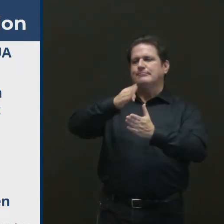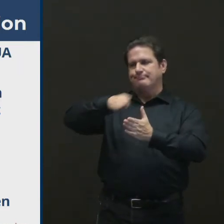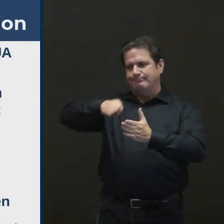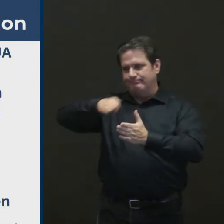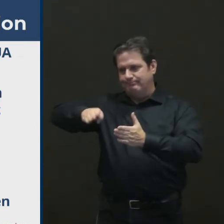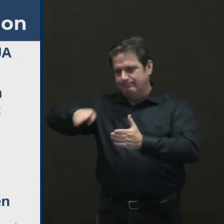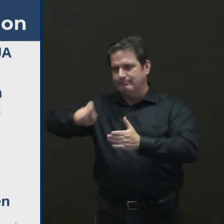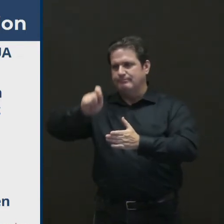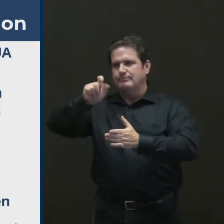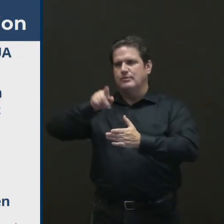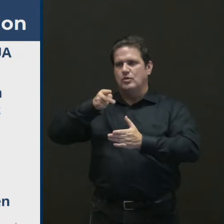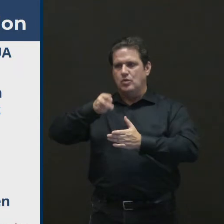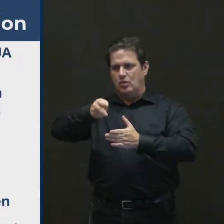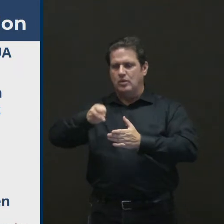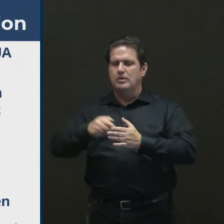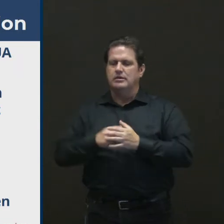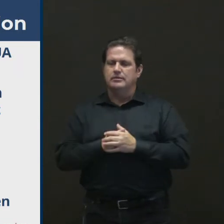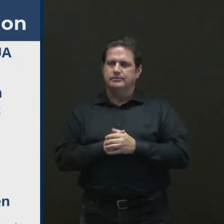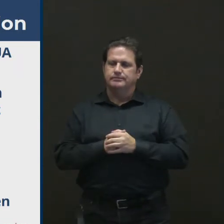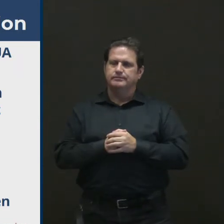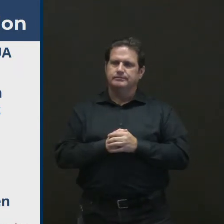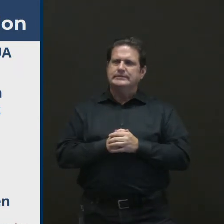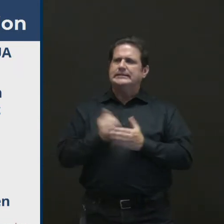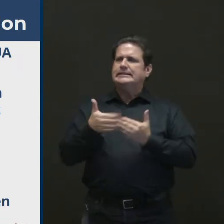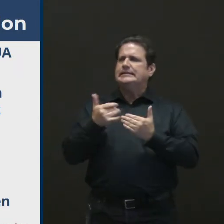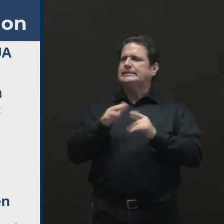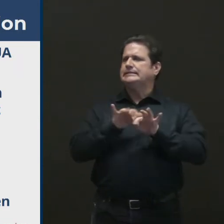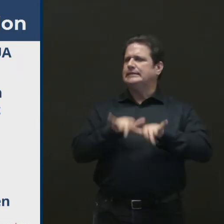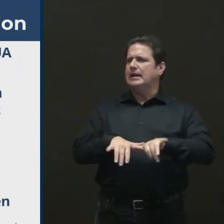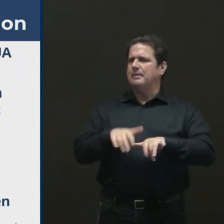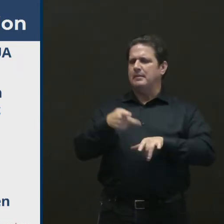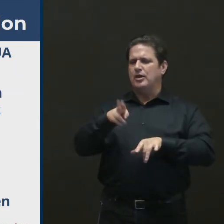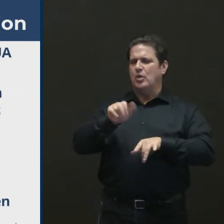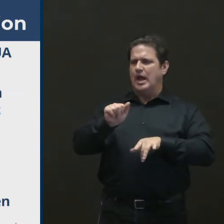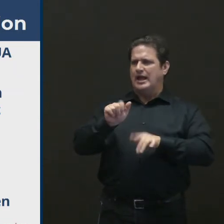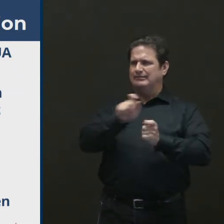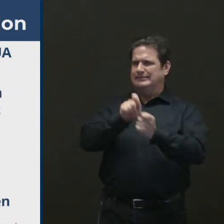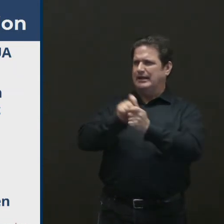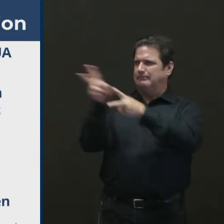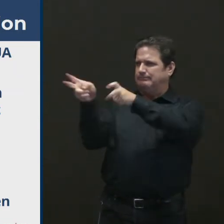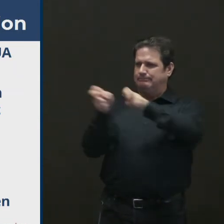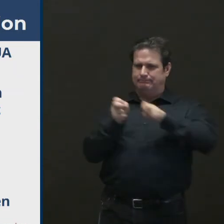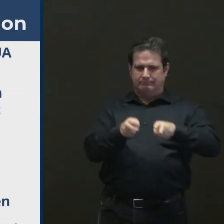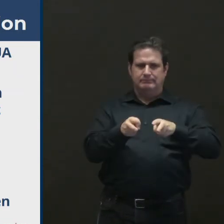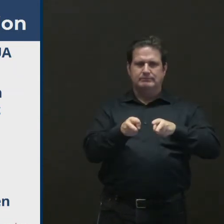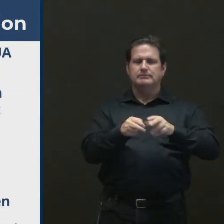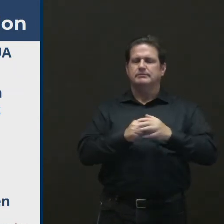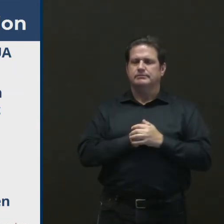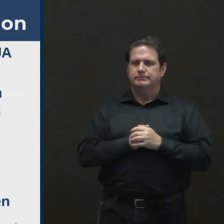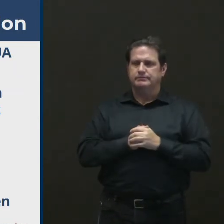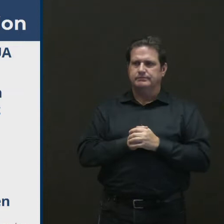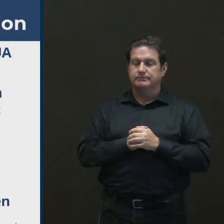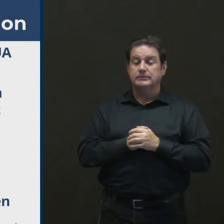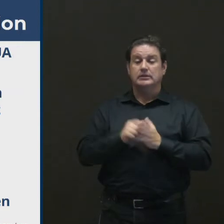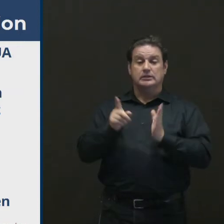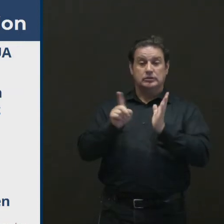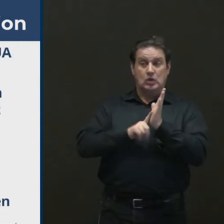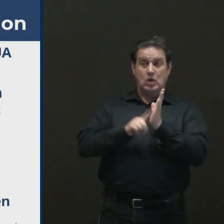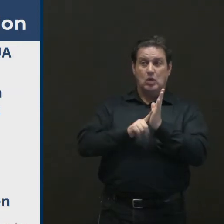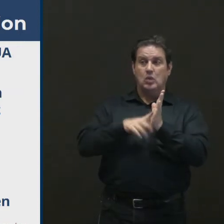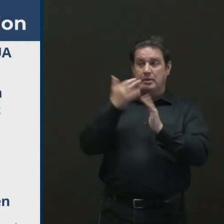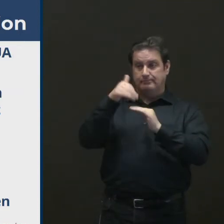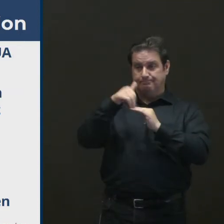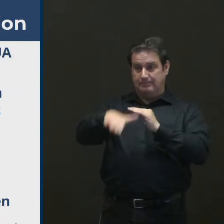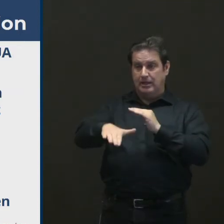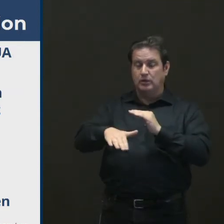https:// for secured websites. But it's easier if you just plug it in the way that you see it here on the screen. Notification, again, will be mailed to you